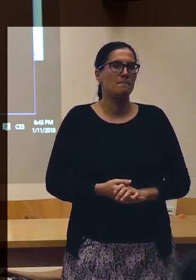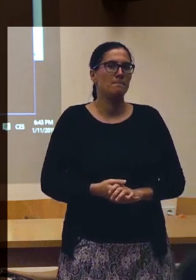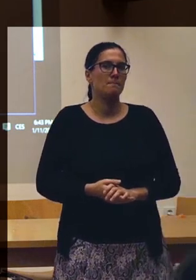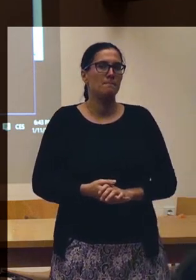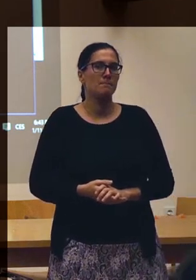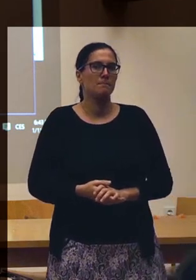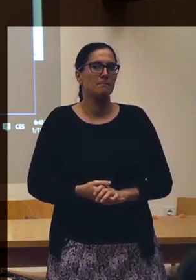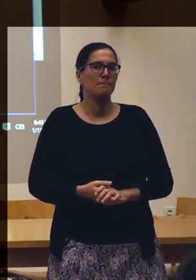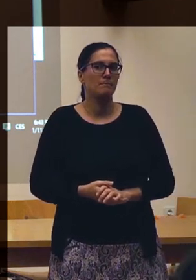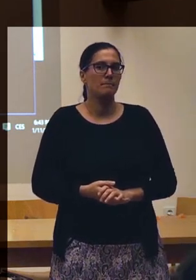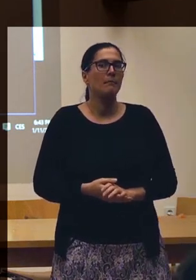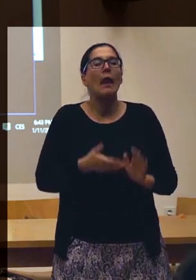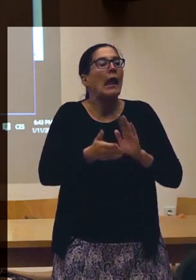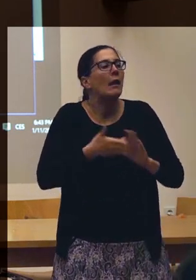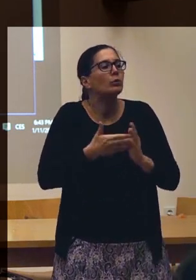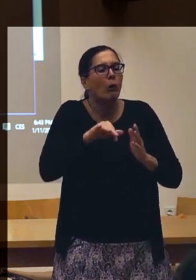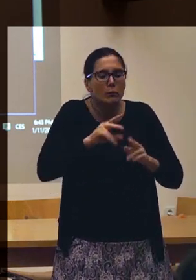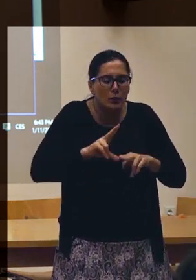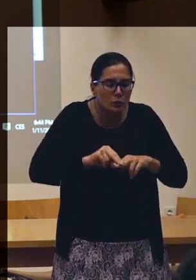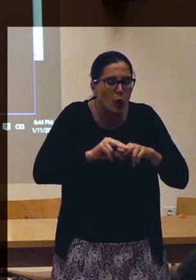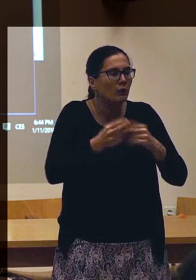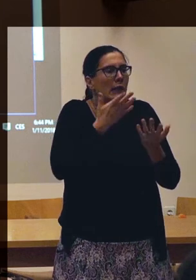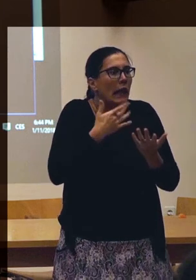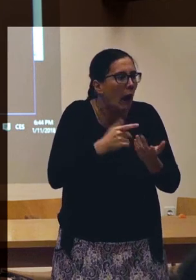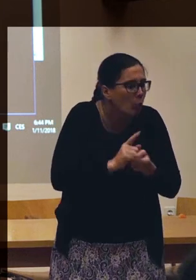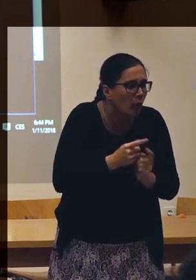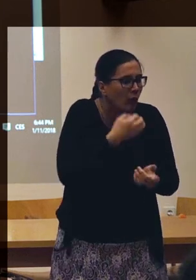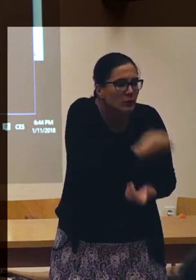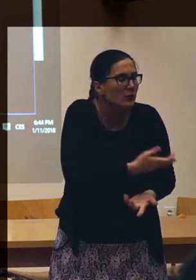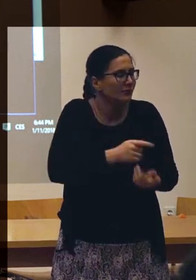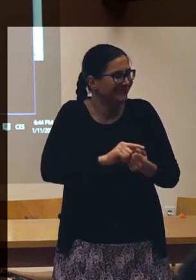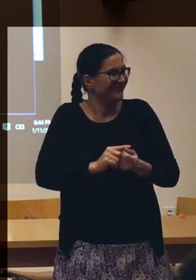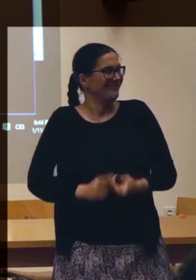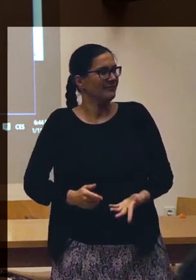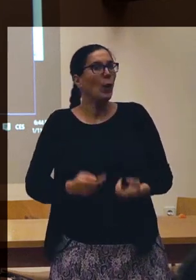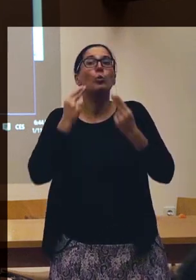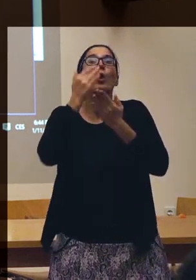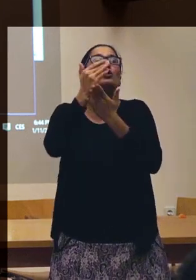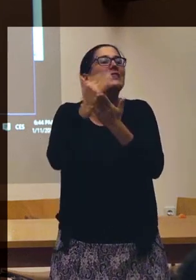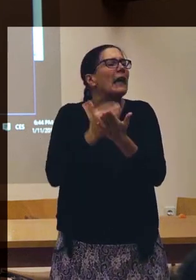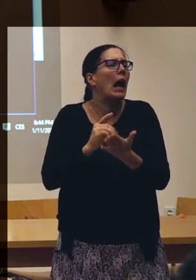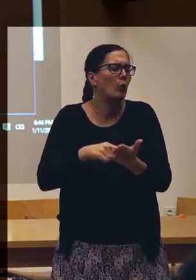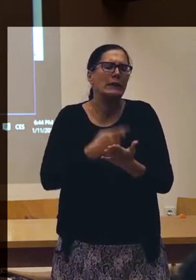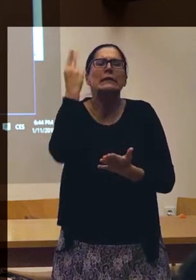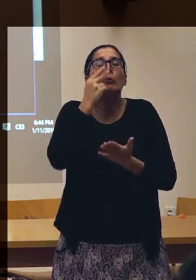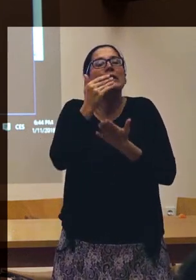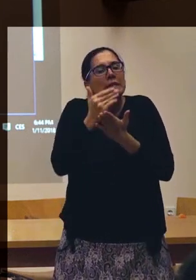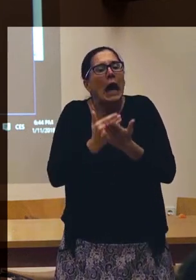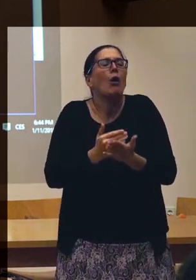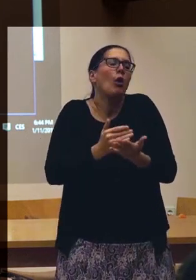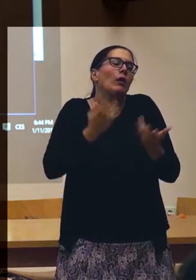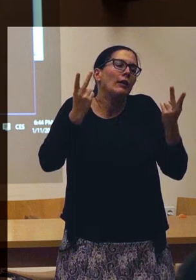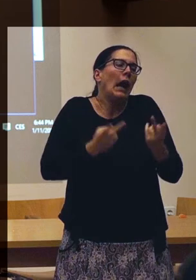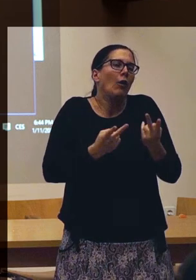How to deal with the steps? And it's not really about accessibility laws. It's, of course, it's a law, but it's also